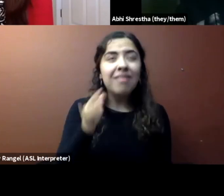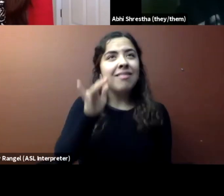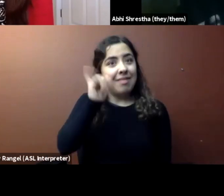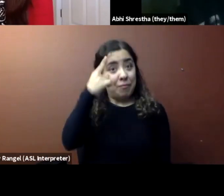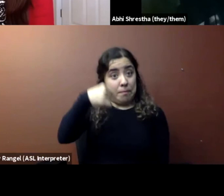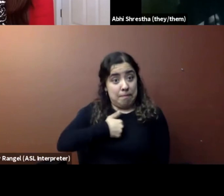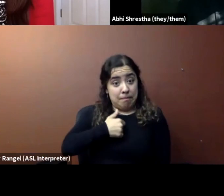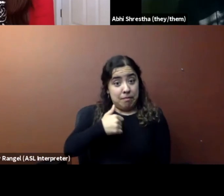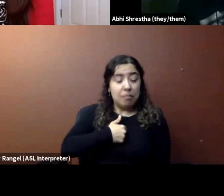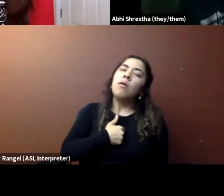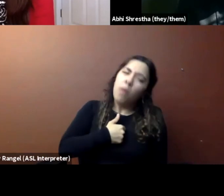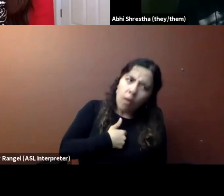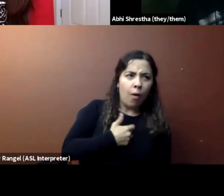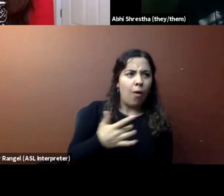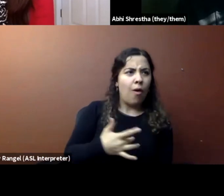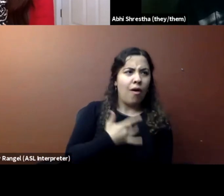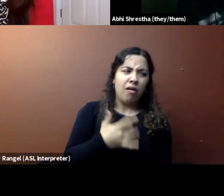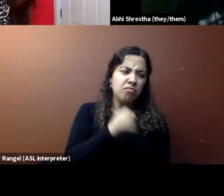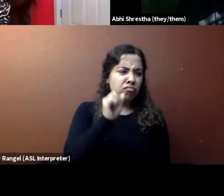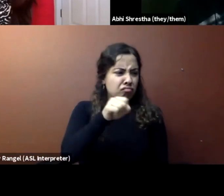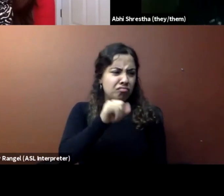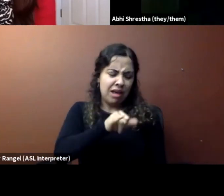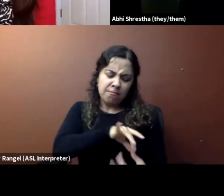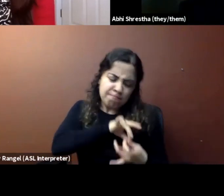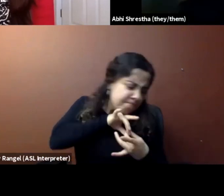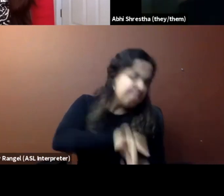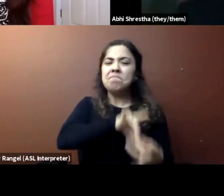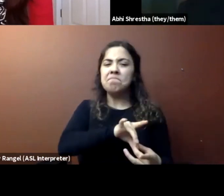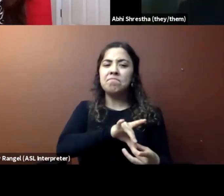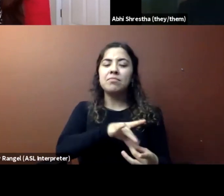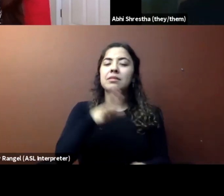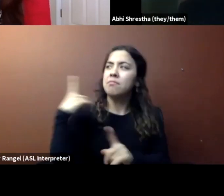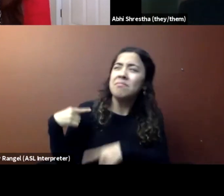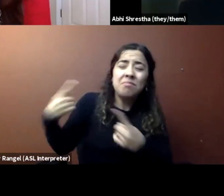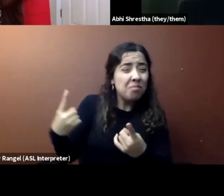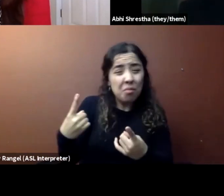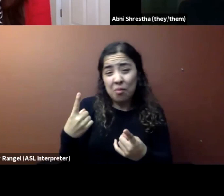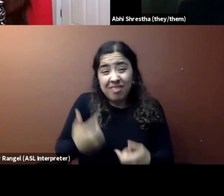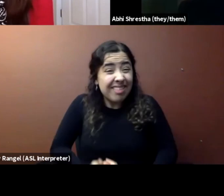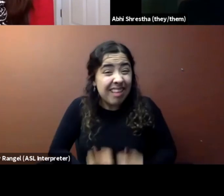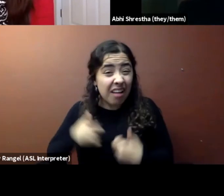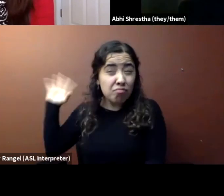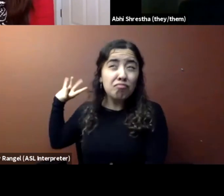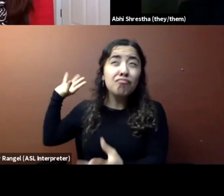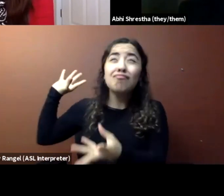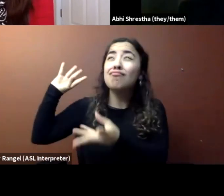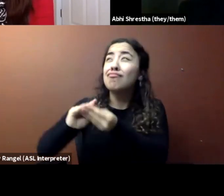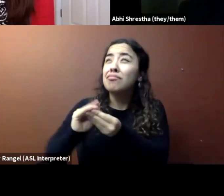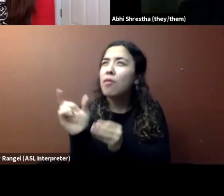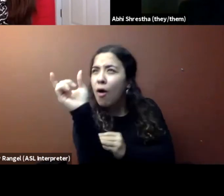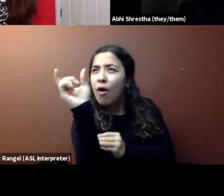And it captures a feeling that I've been trying to articulate for my entire life. And when I heard the term